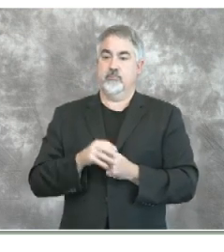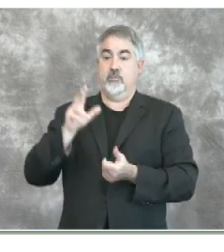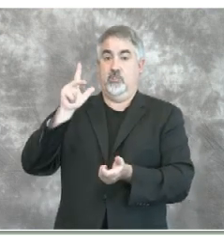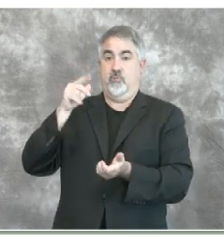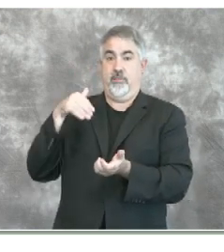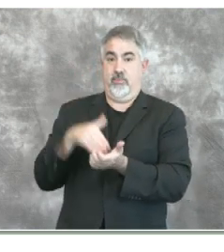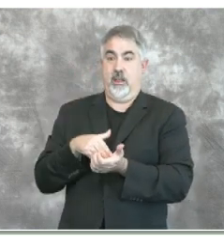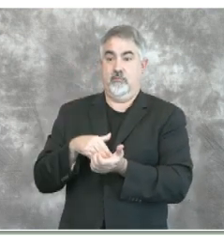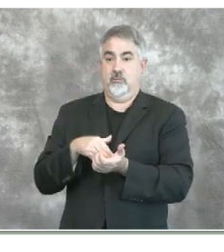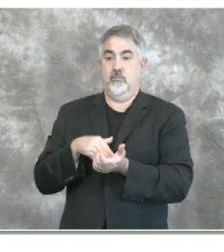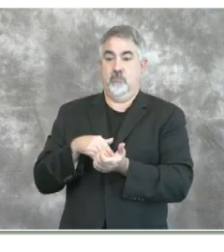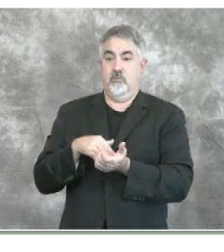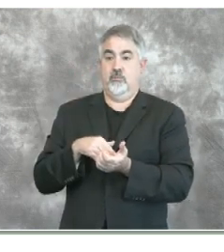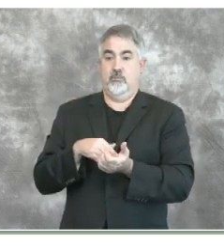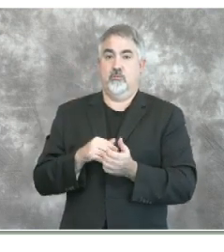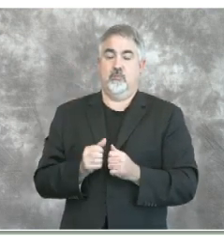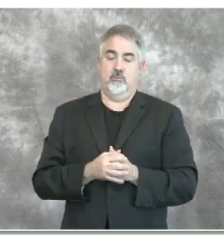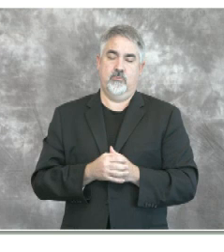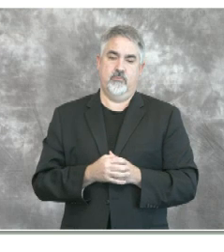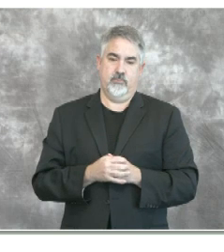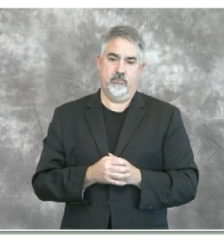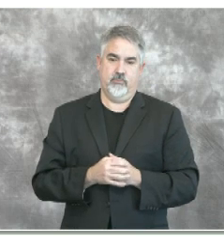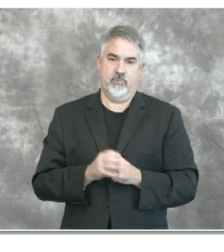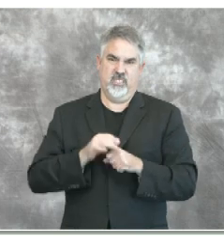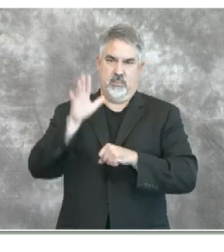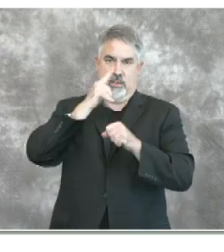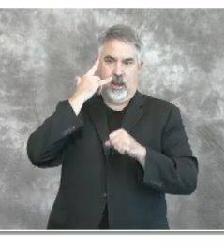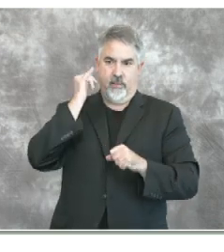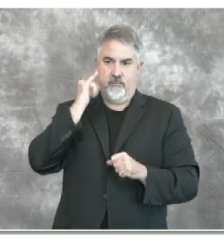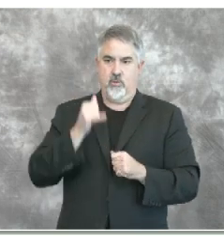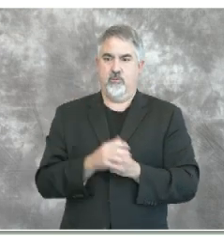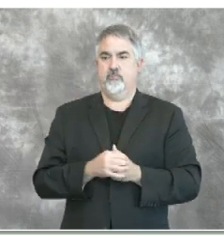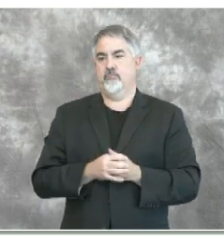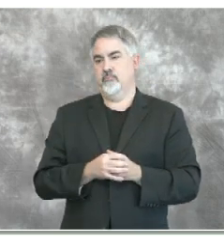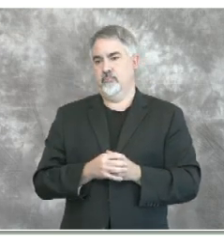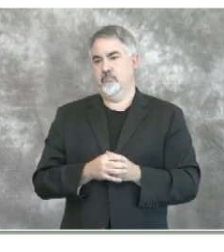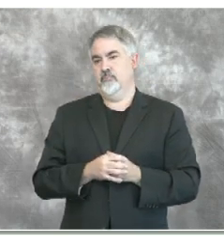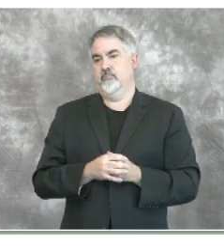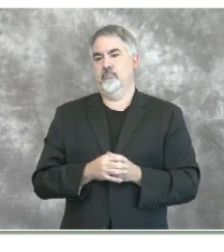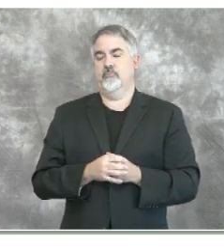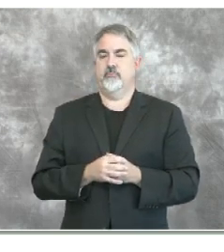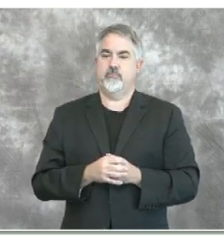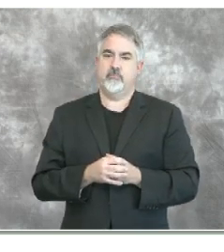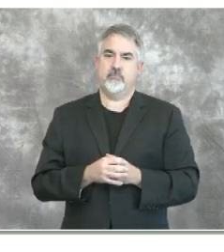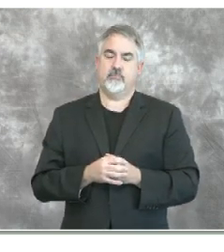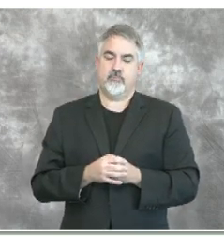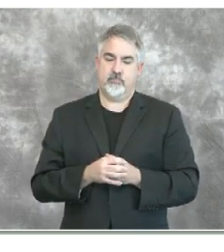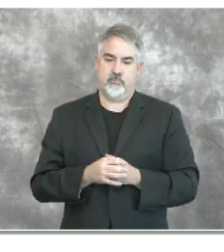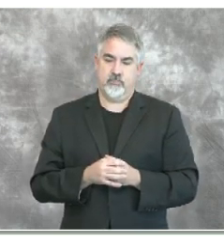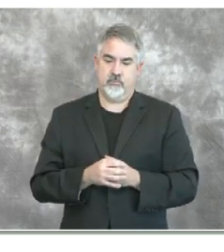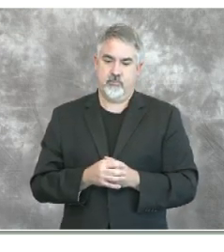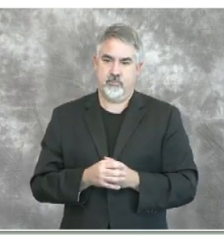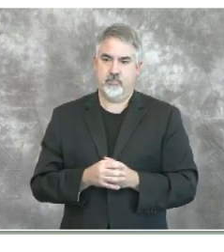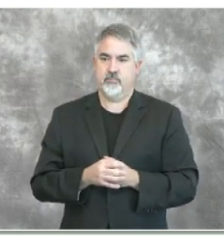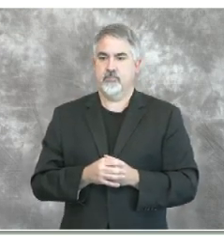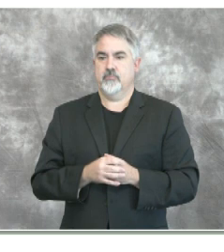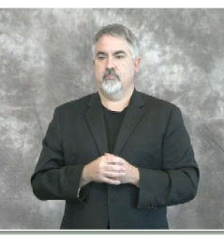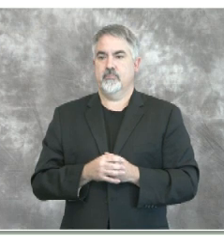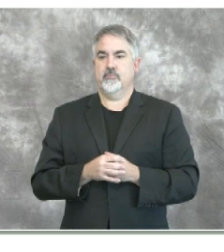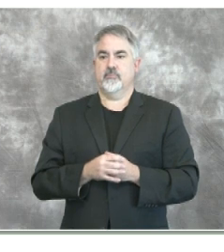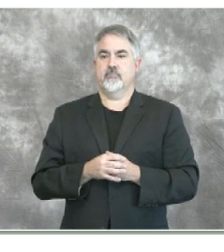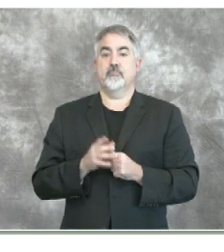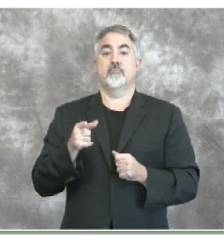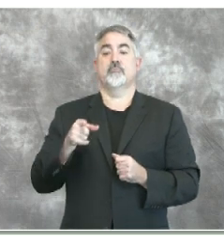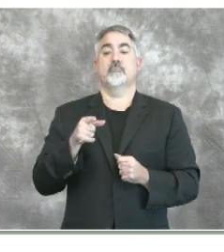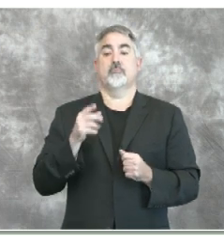at 22,098. And again, these get reported in batches. Here you can see the total number of tests versus